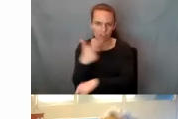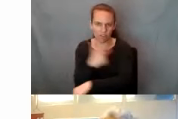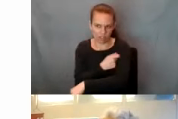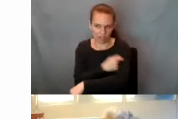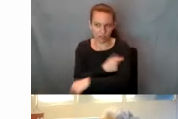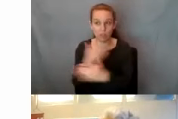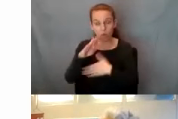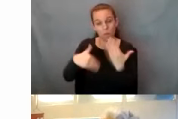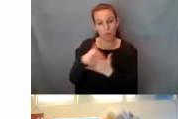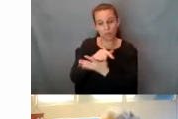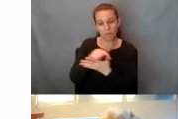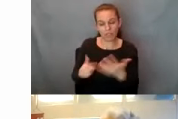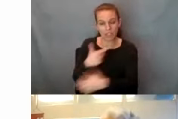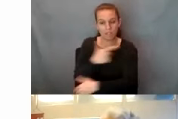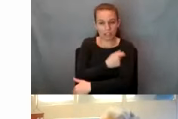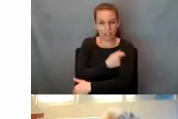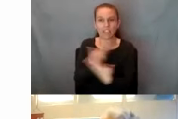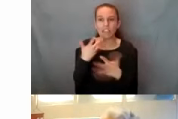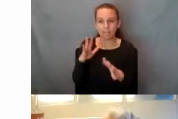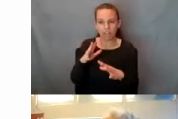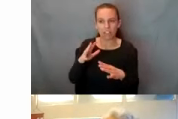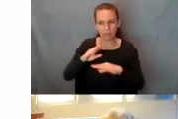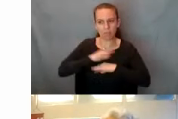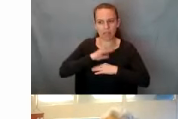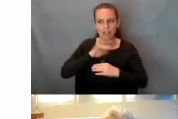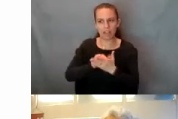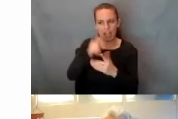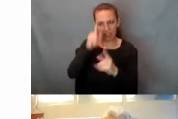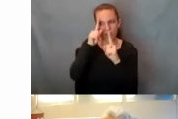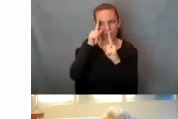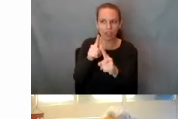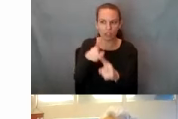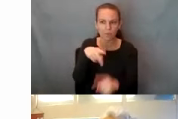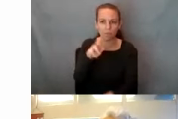vaccines have met that target product profile. We need a lot more